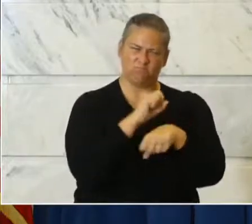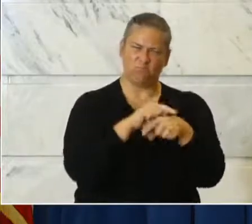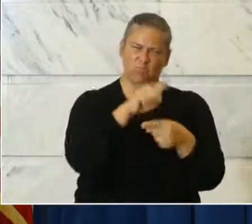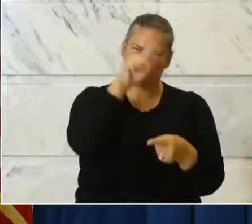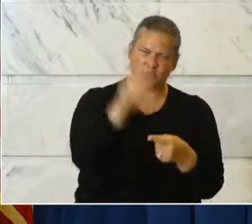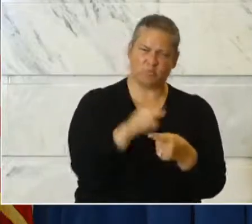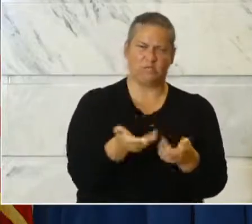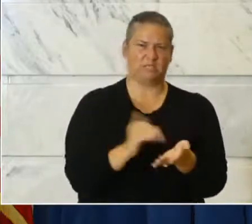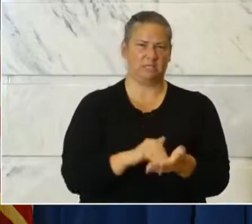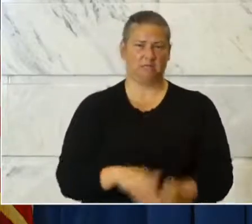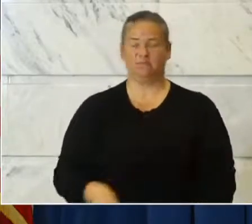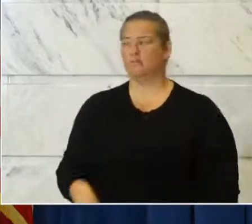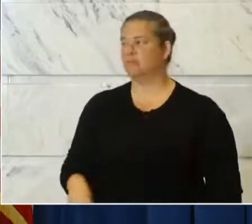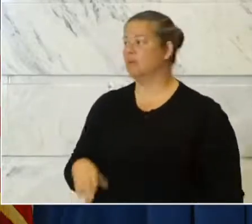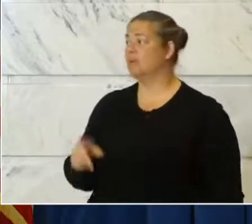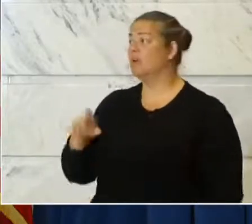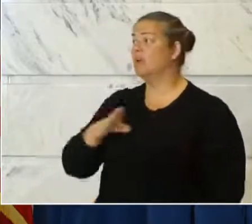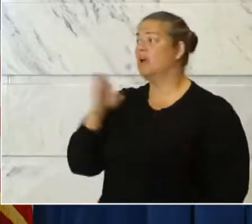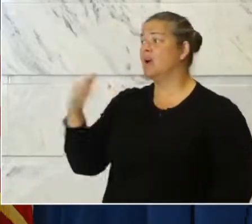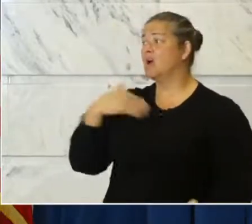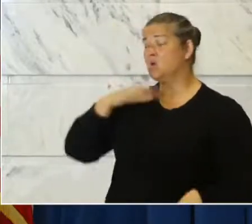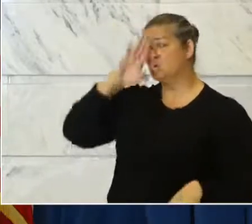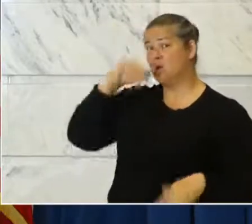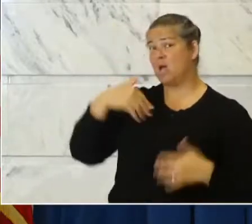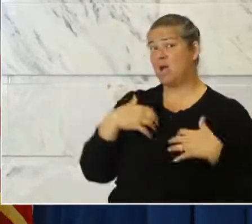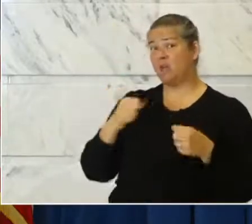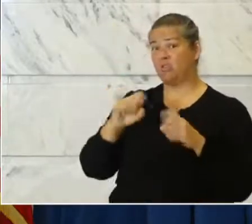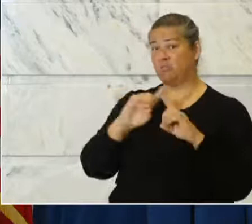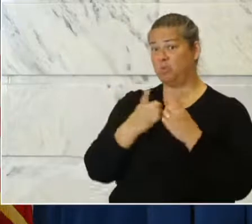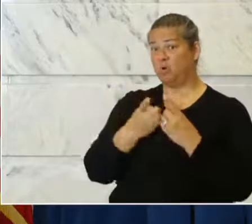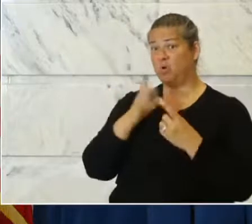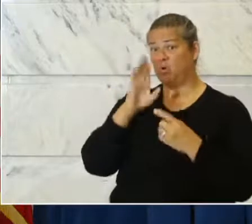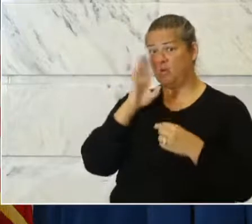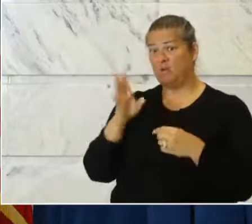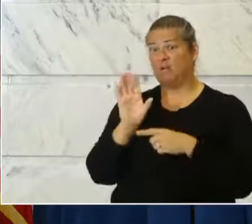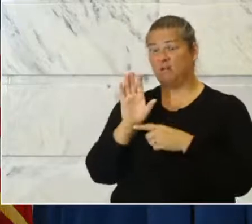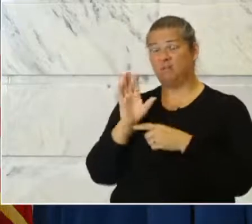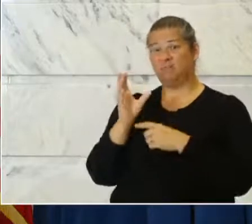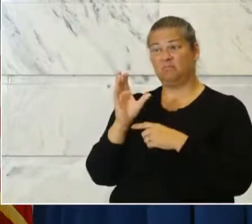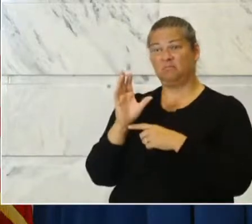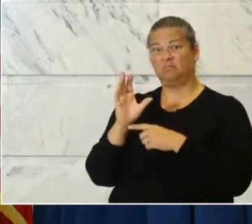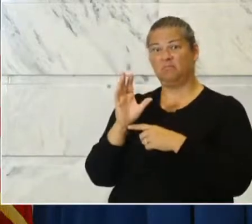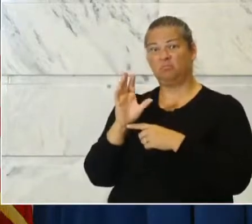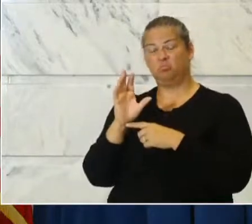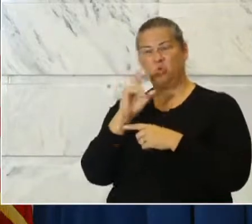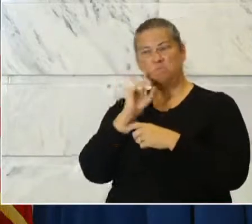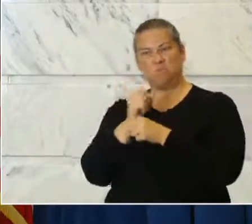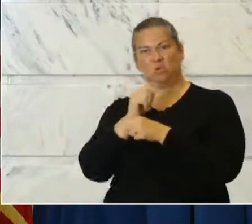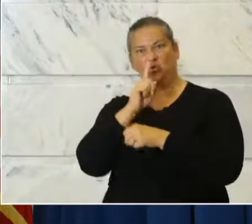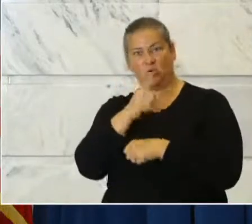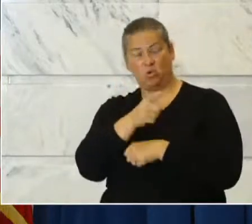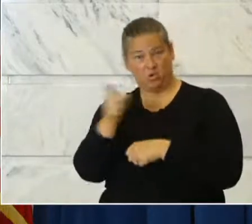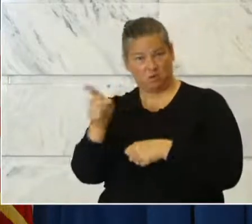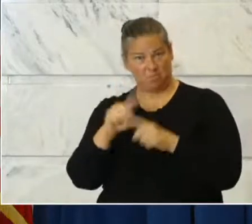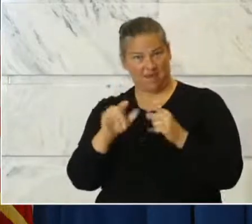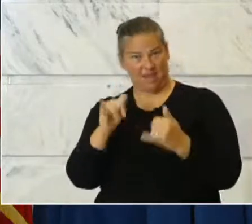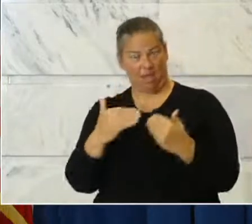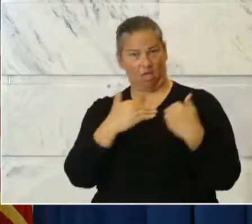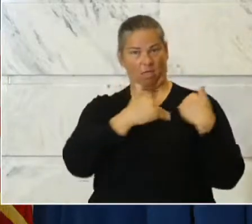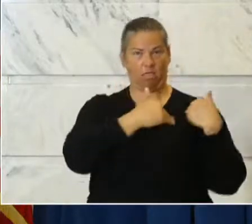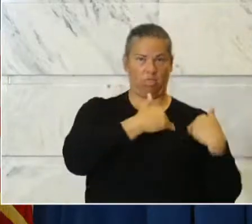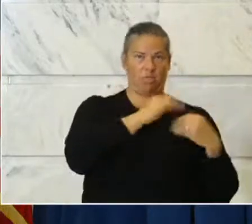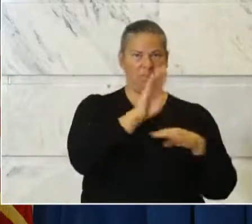know health departments are going to be enforcing this, but a lot of implementation is going to fall on businesses still. Do you have any That's right.